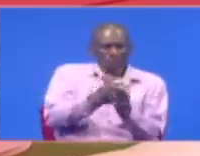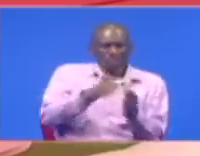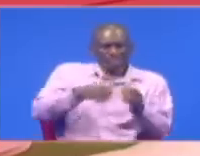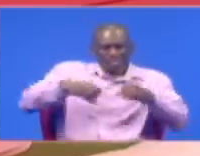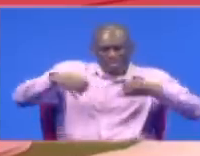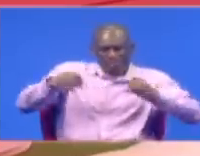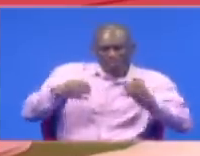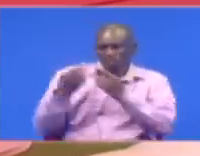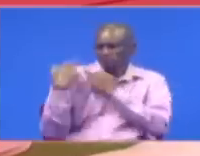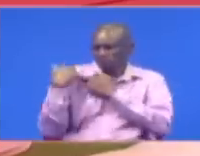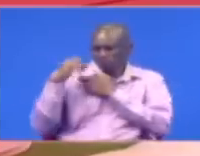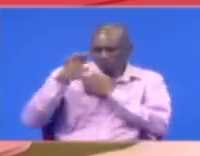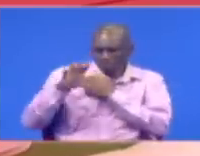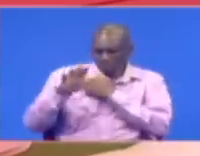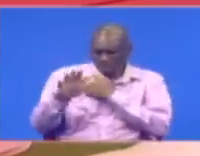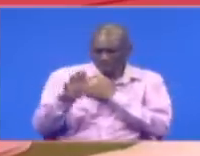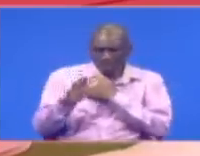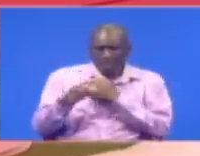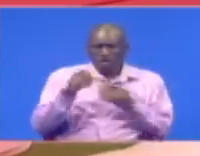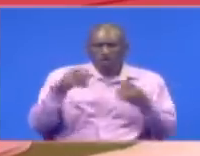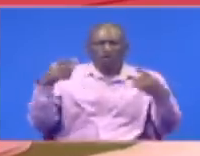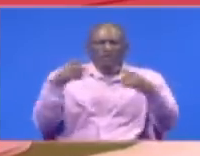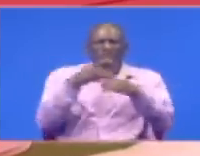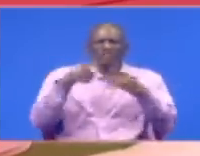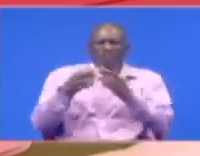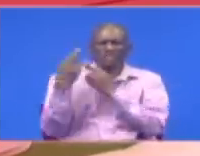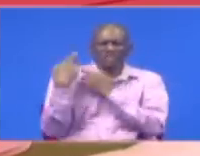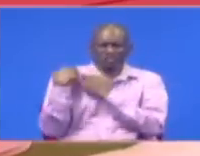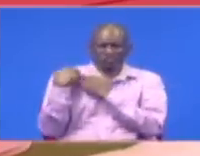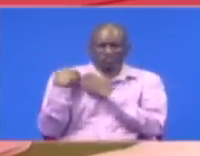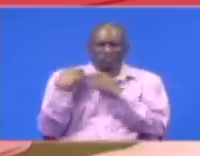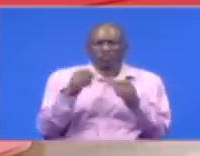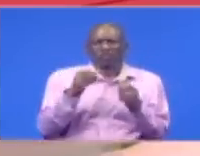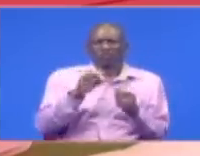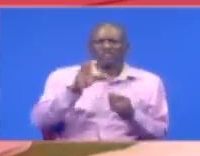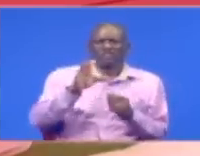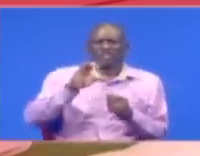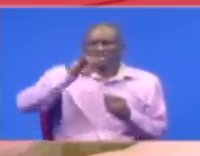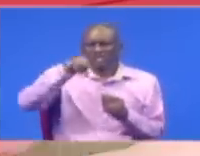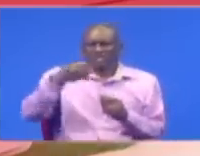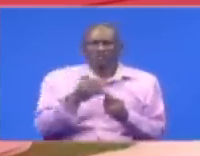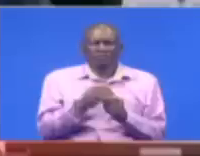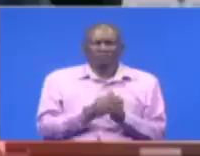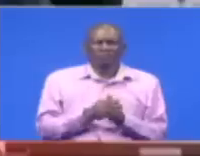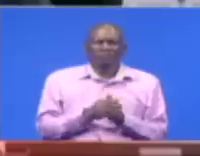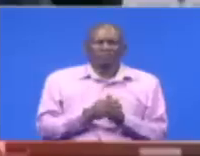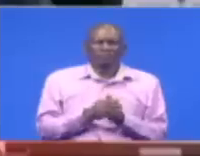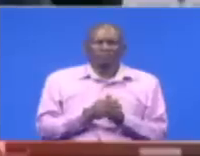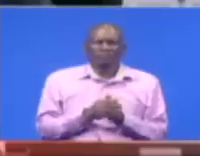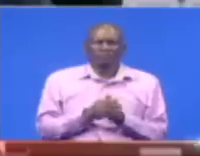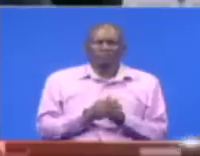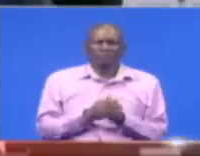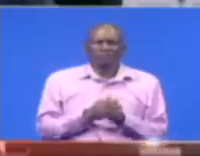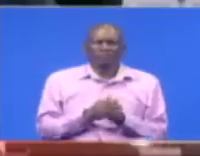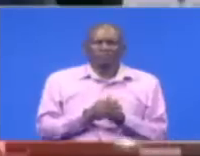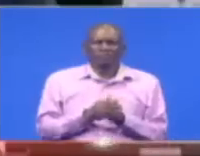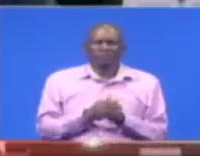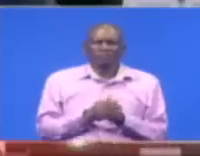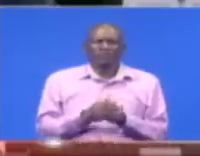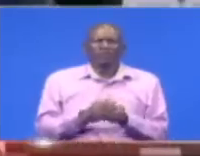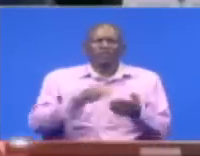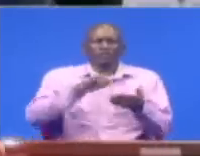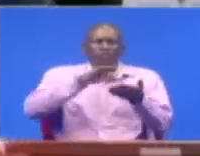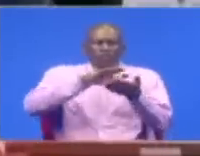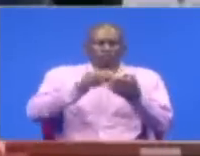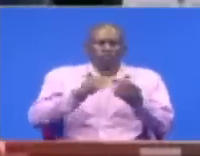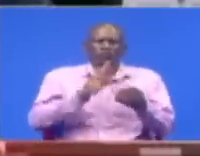execution of duty of the various roles of the Chief Justice to be